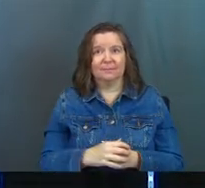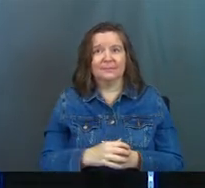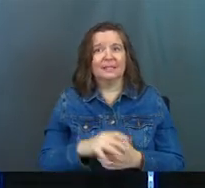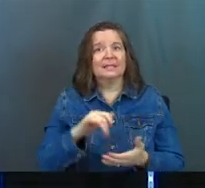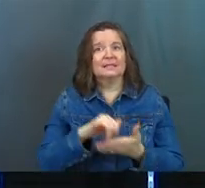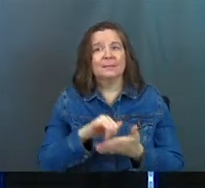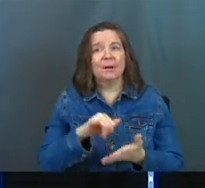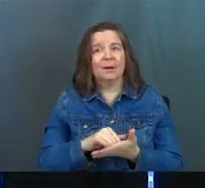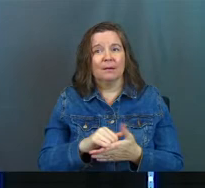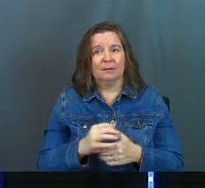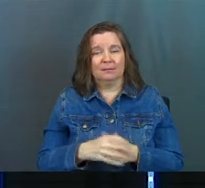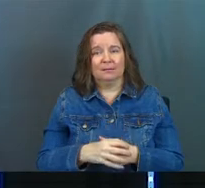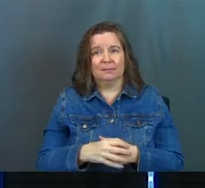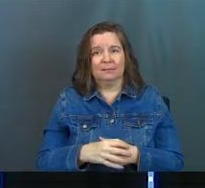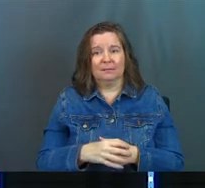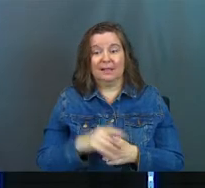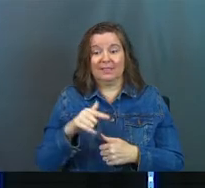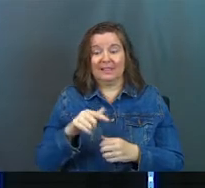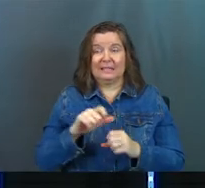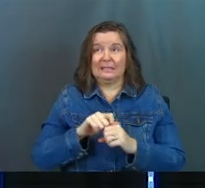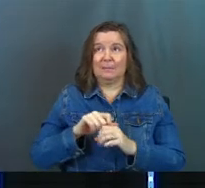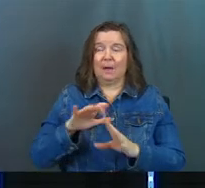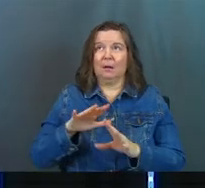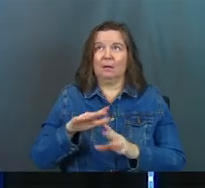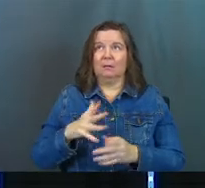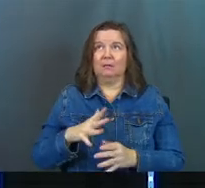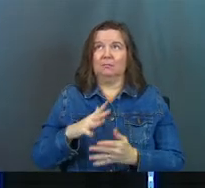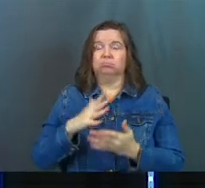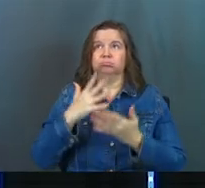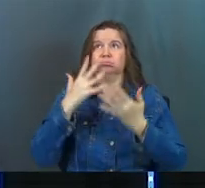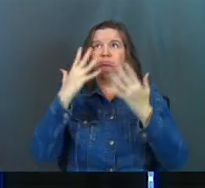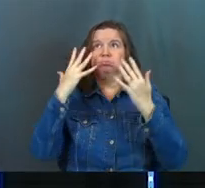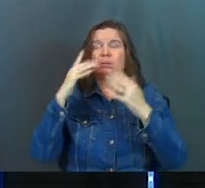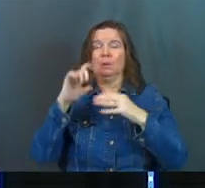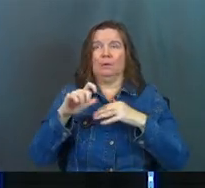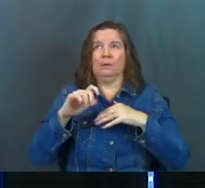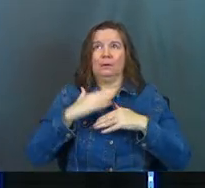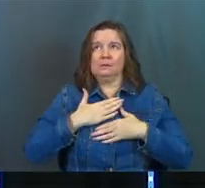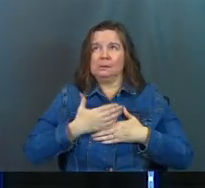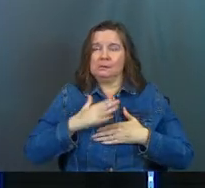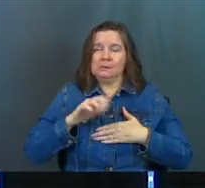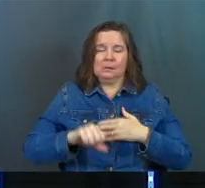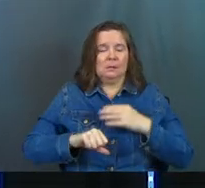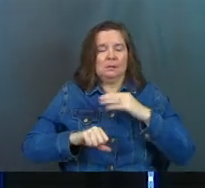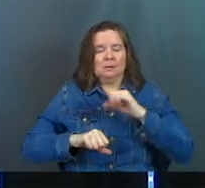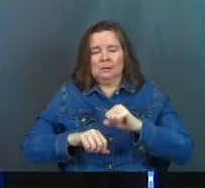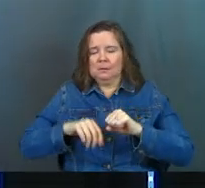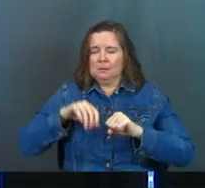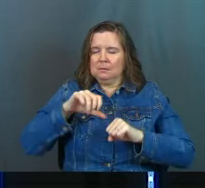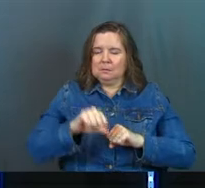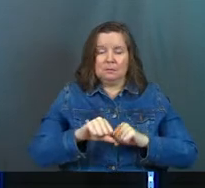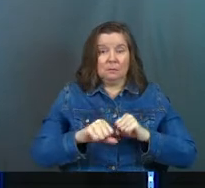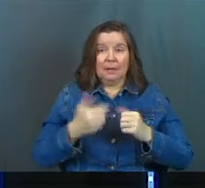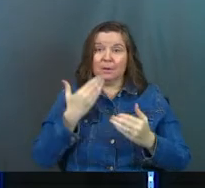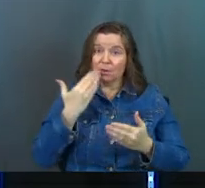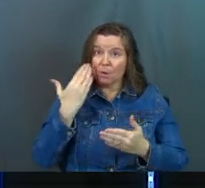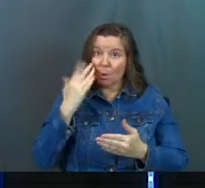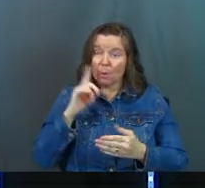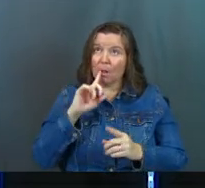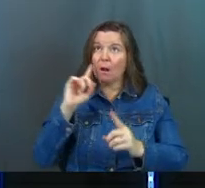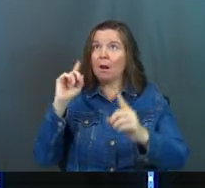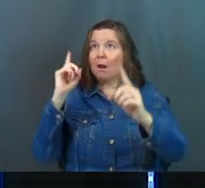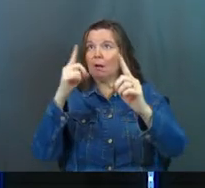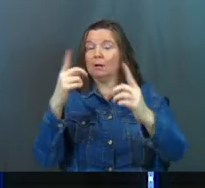It's impossible. This mountain that we're supposed to climb, but we still climb. And isn't it good to know where we're